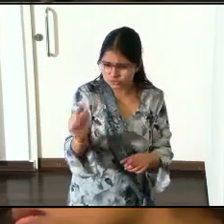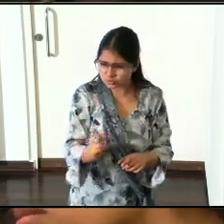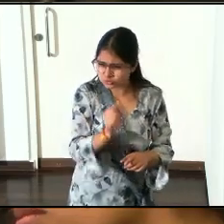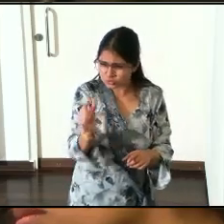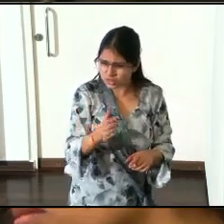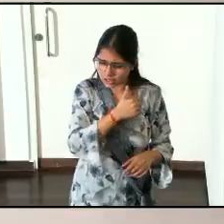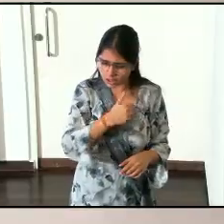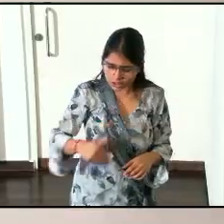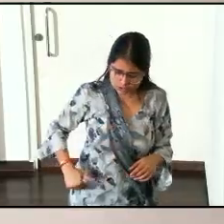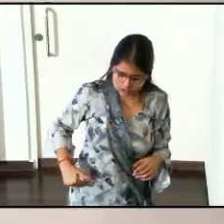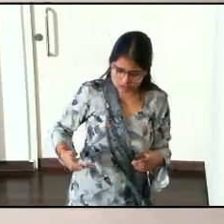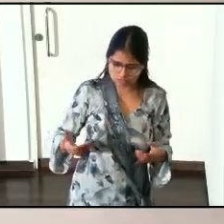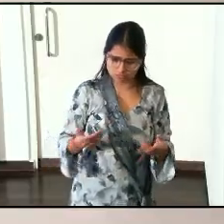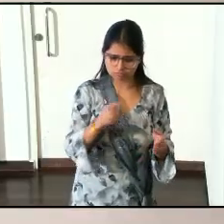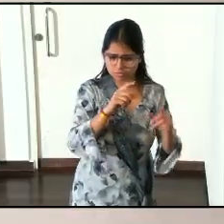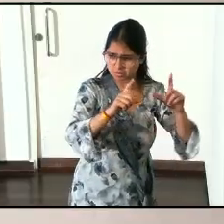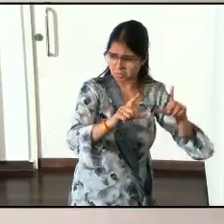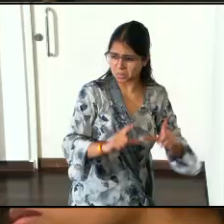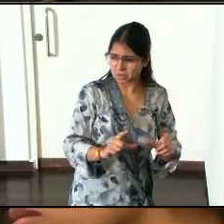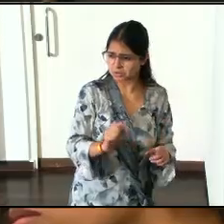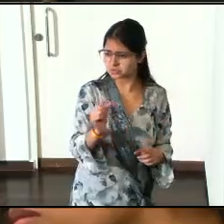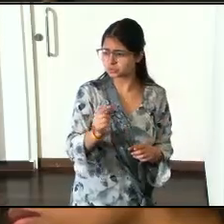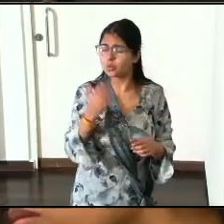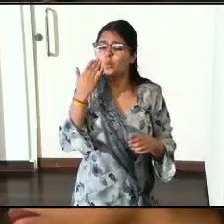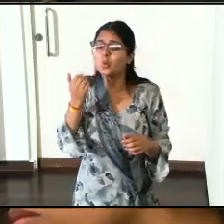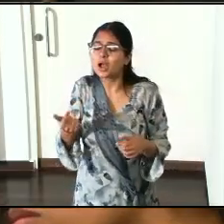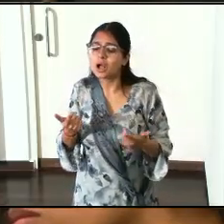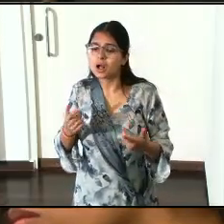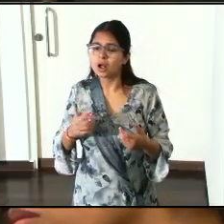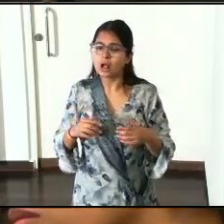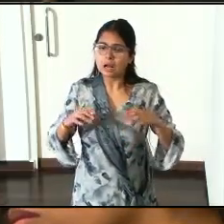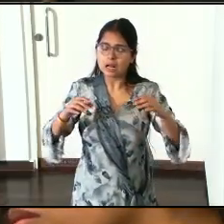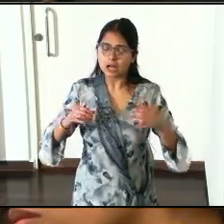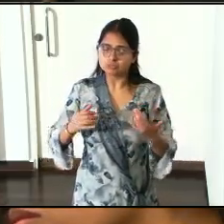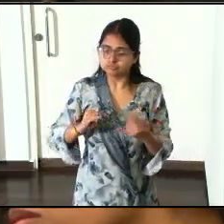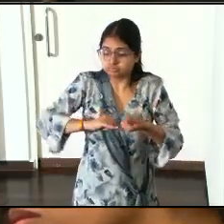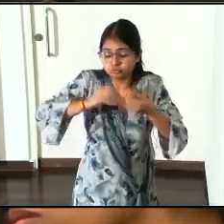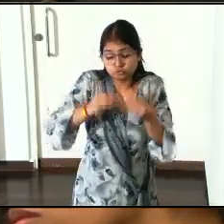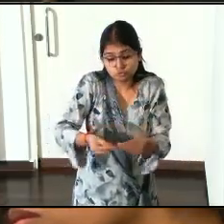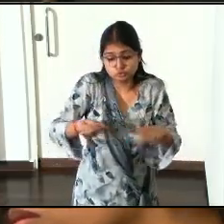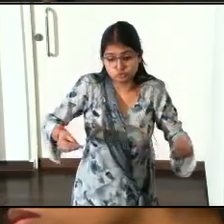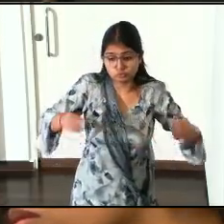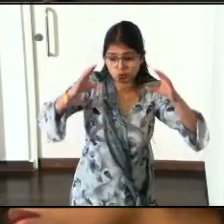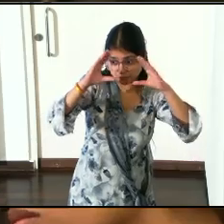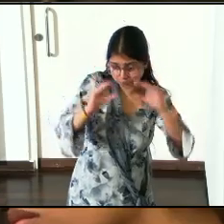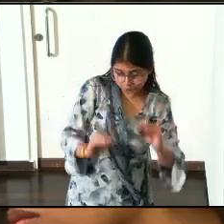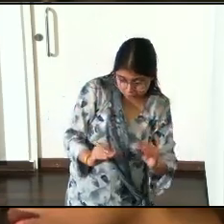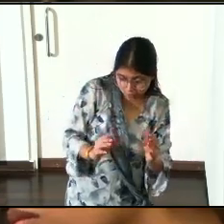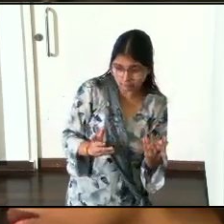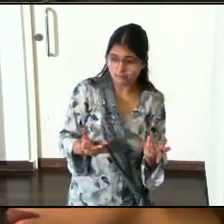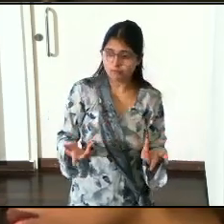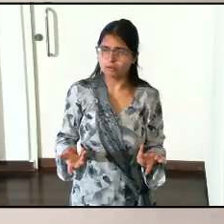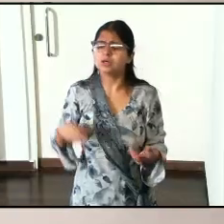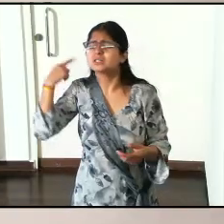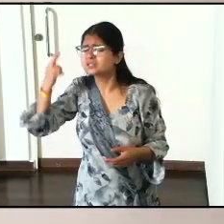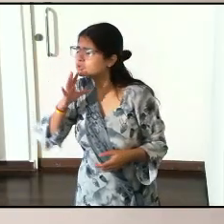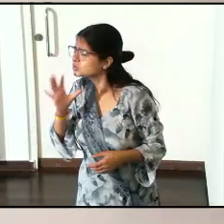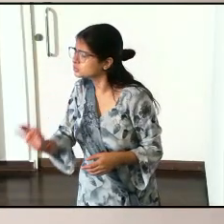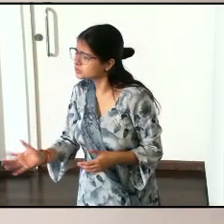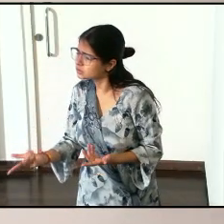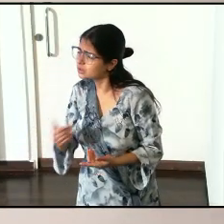in the archive, or was there, because of the lack of resources, were they not able to ever make the posters, or what was the reason,